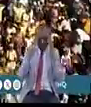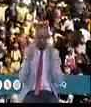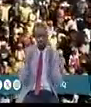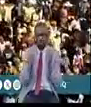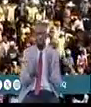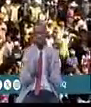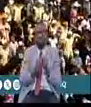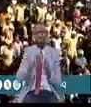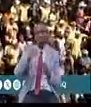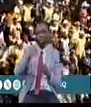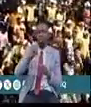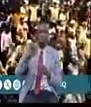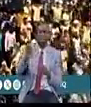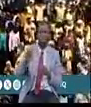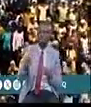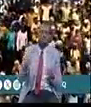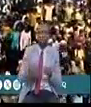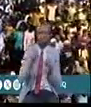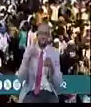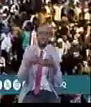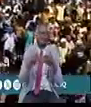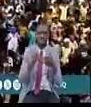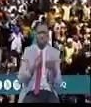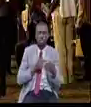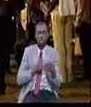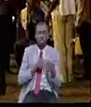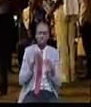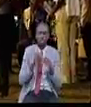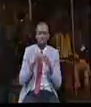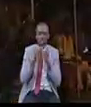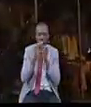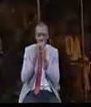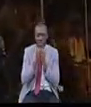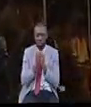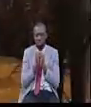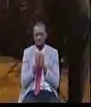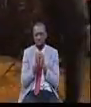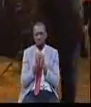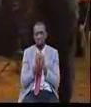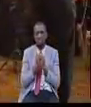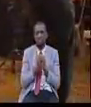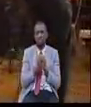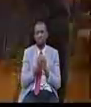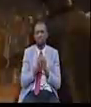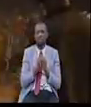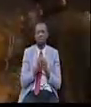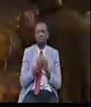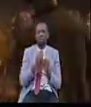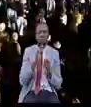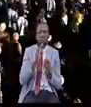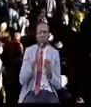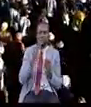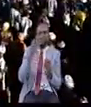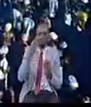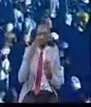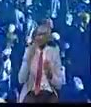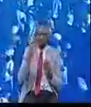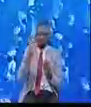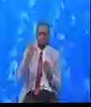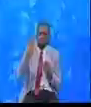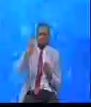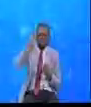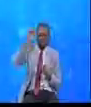He leads us in worship and opens the gates of heaven for an outpouring of God's blessings and favor. By